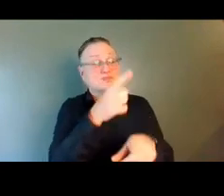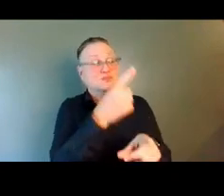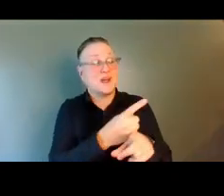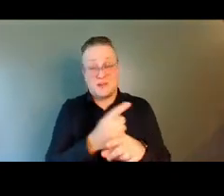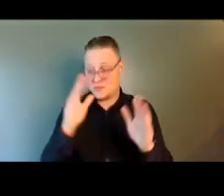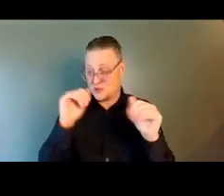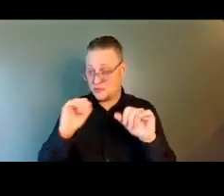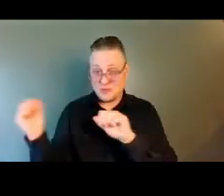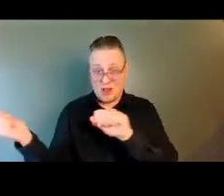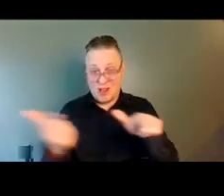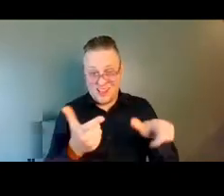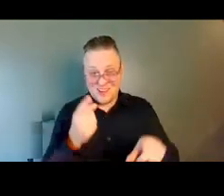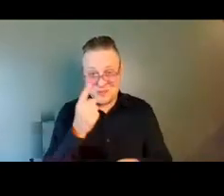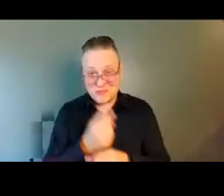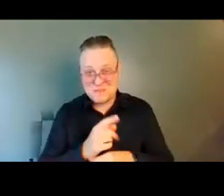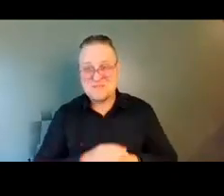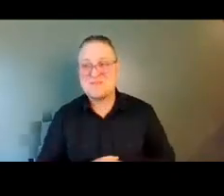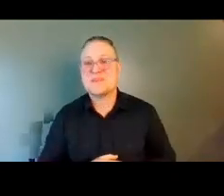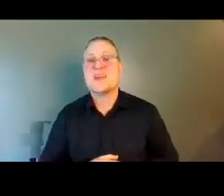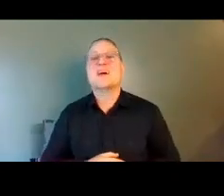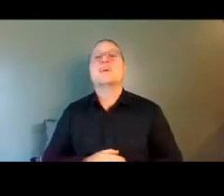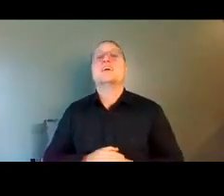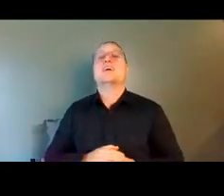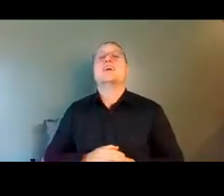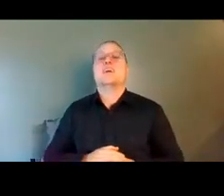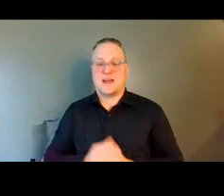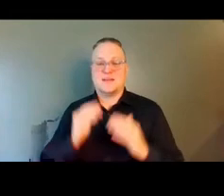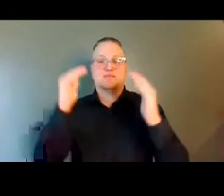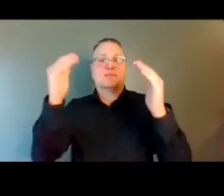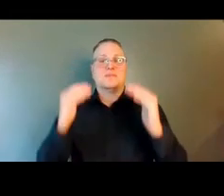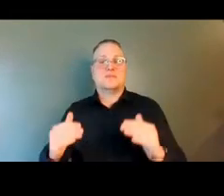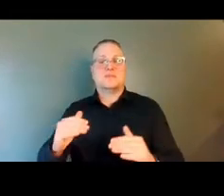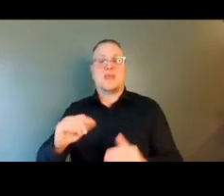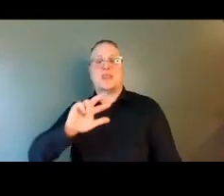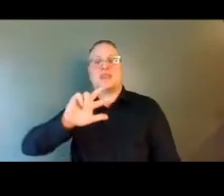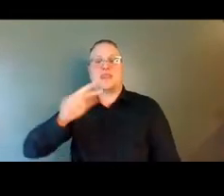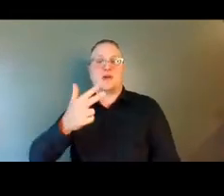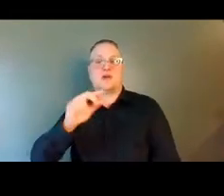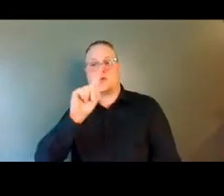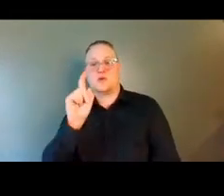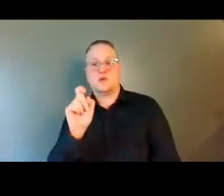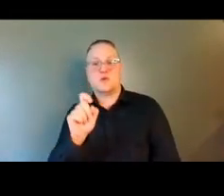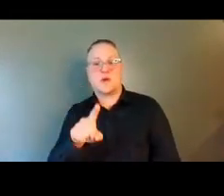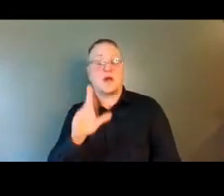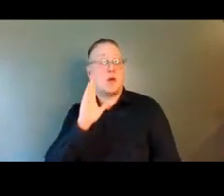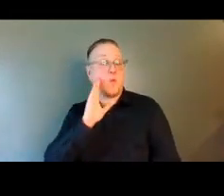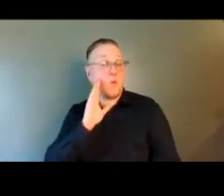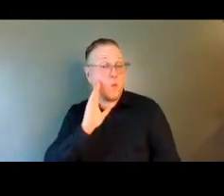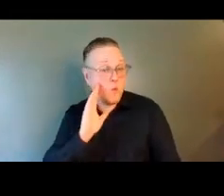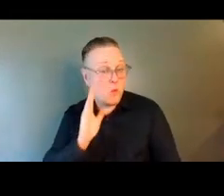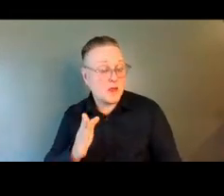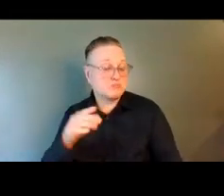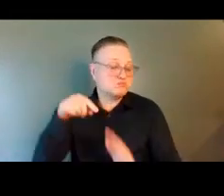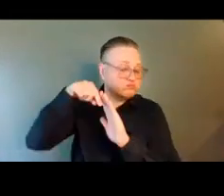on that. All right, question number 3 is starting to delve into